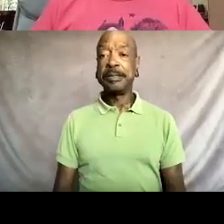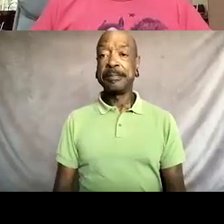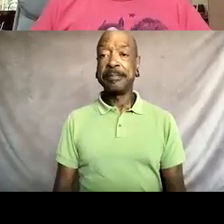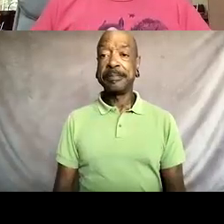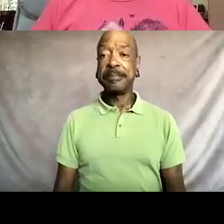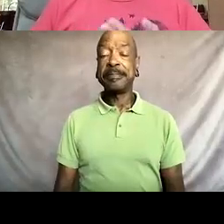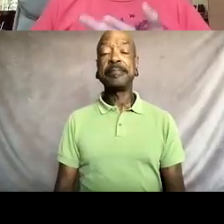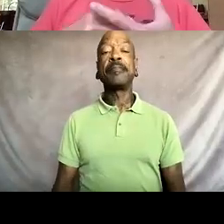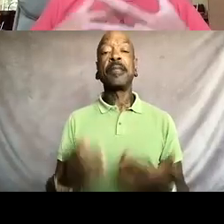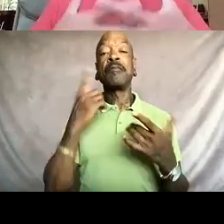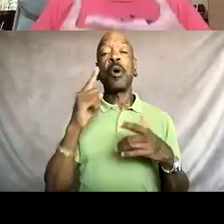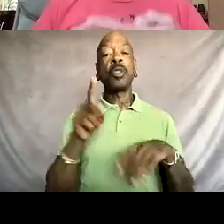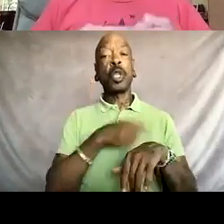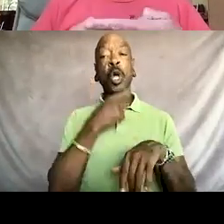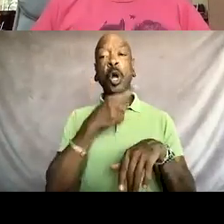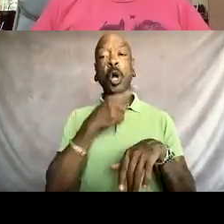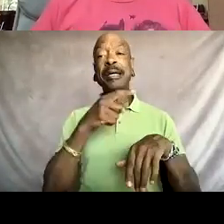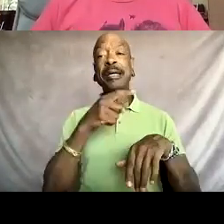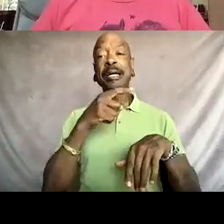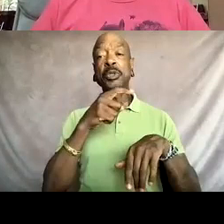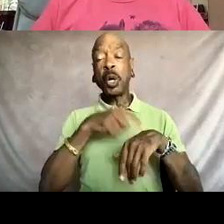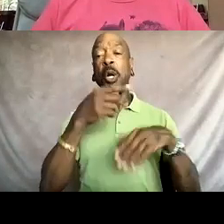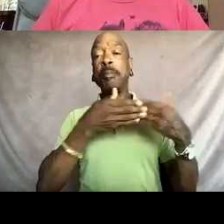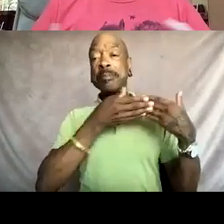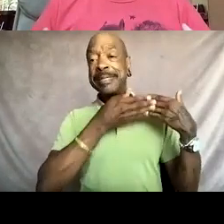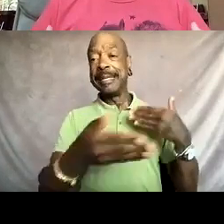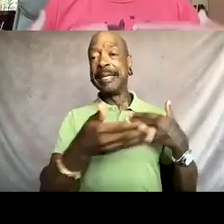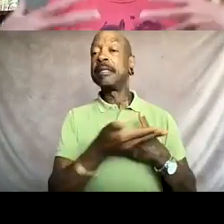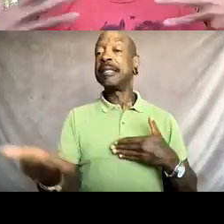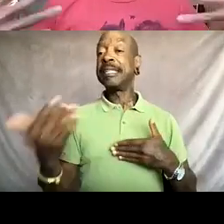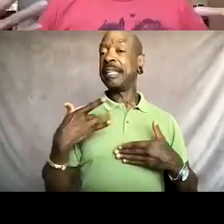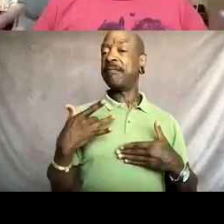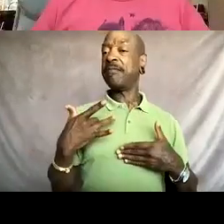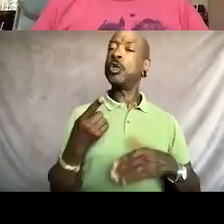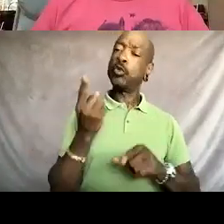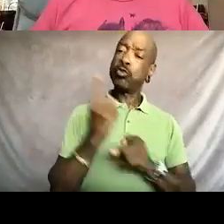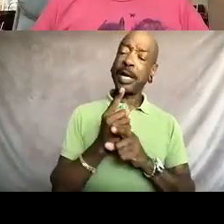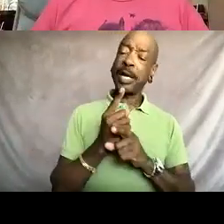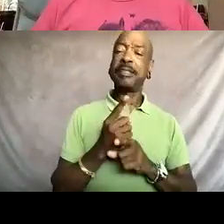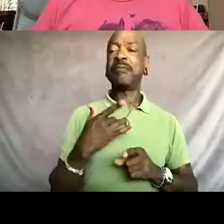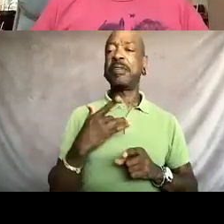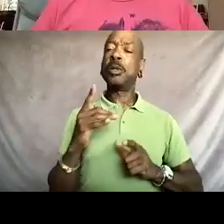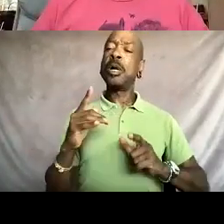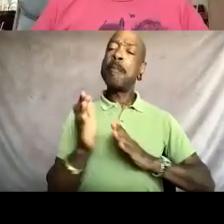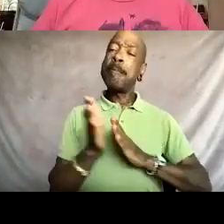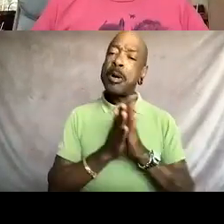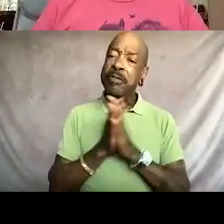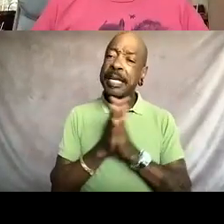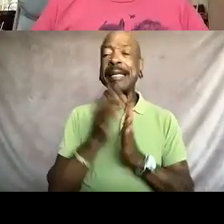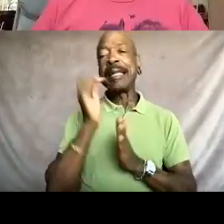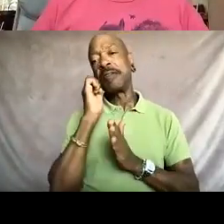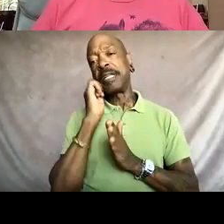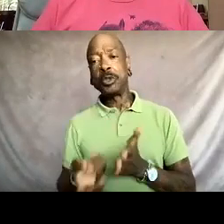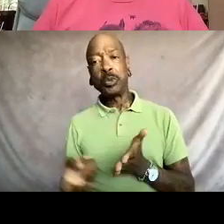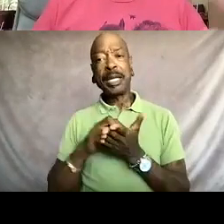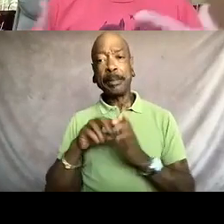long term is it's the stuff that feels right. It's the stuff that we feel motivated to get up and do every day because it